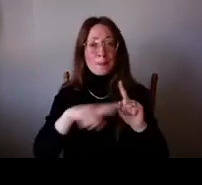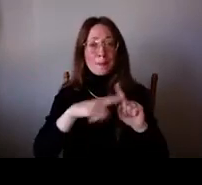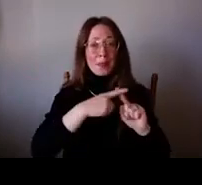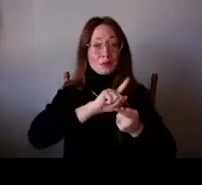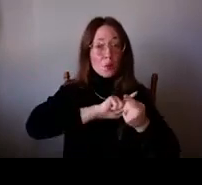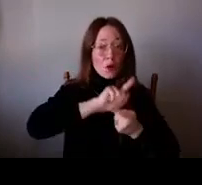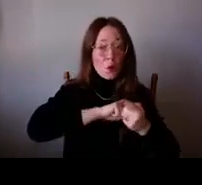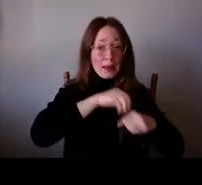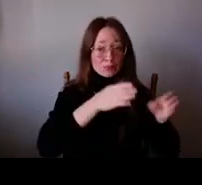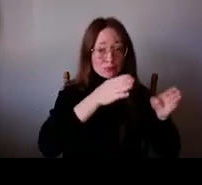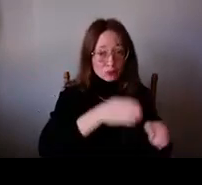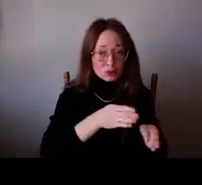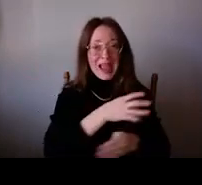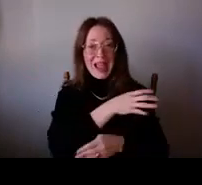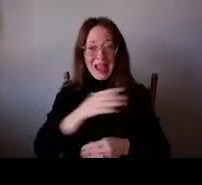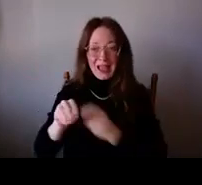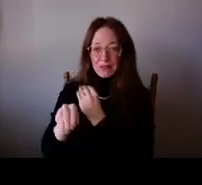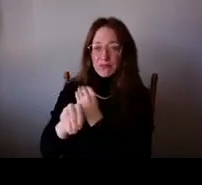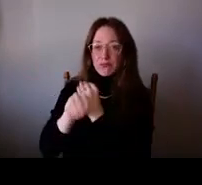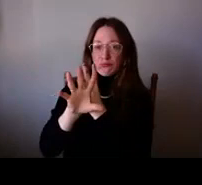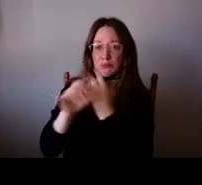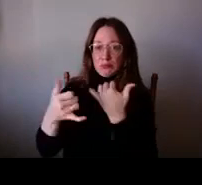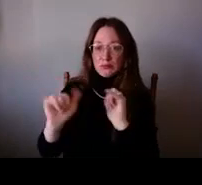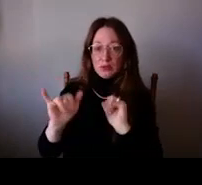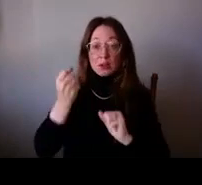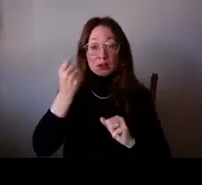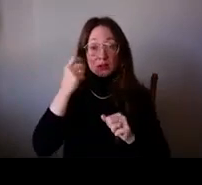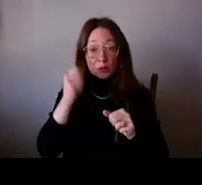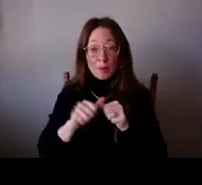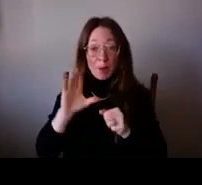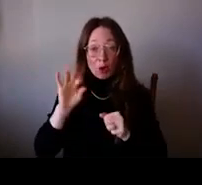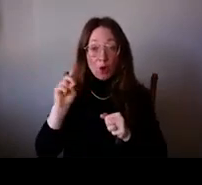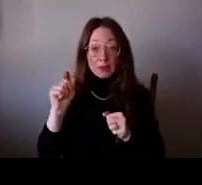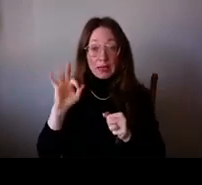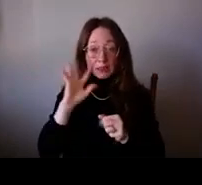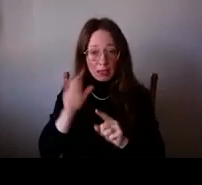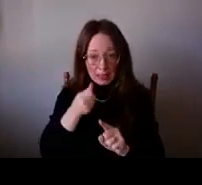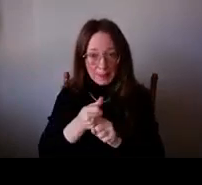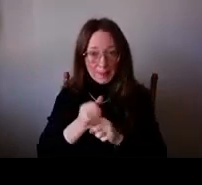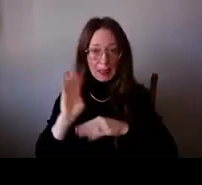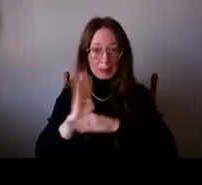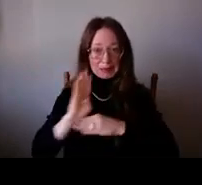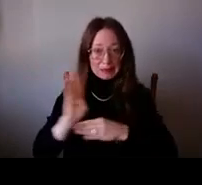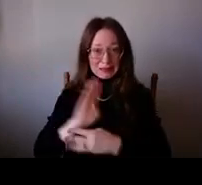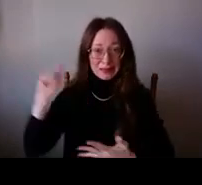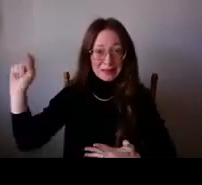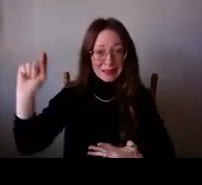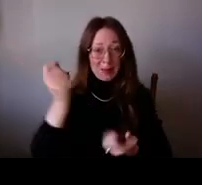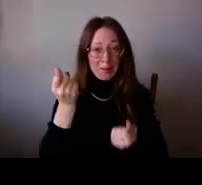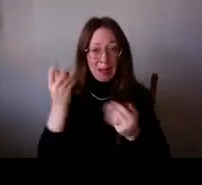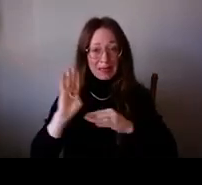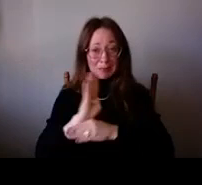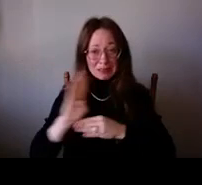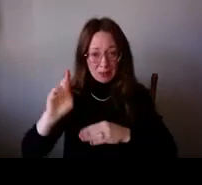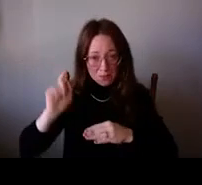In addition, COVID-19 also had an impact on businesses. So as they move to telework opportunities, I think many will find this